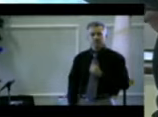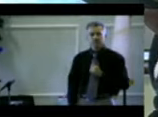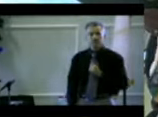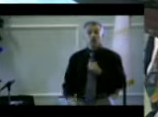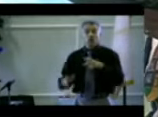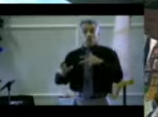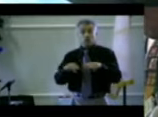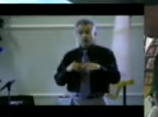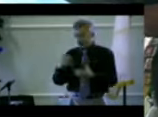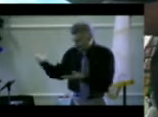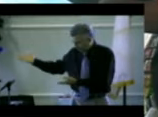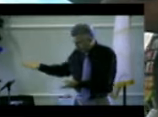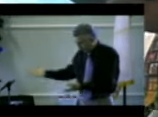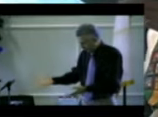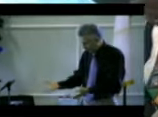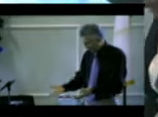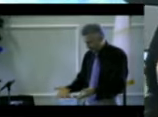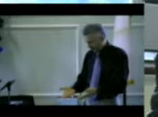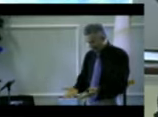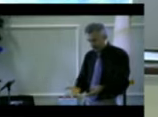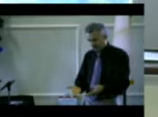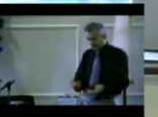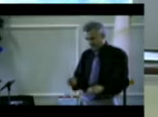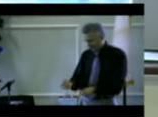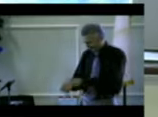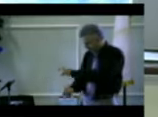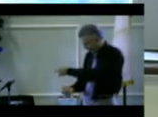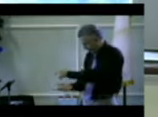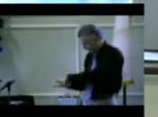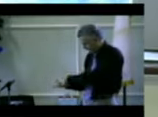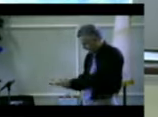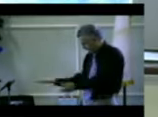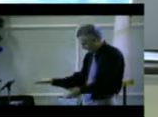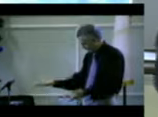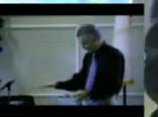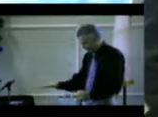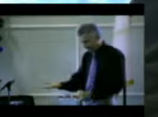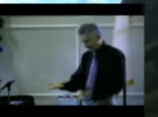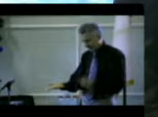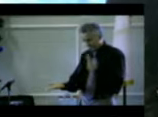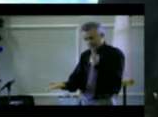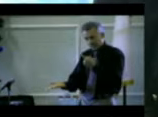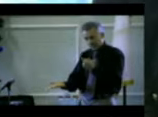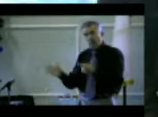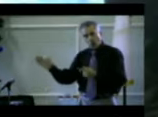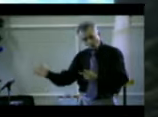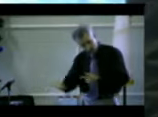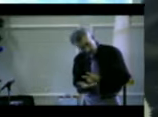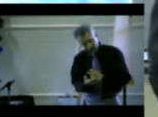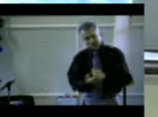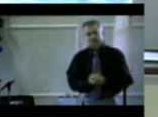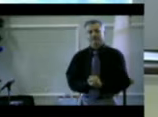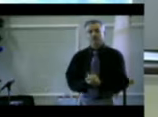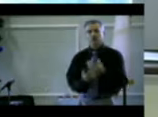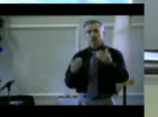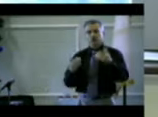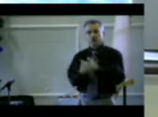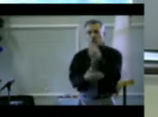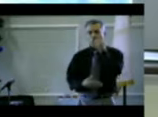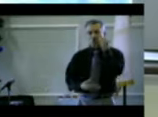Walking to the door of the mansion, the craftsman laid the keys in the hand of the rich man and said, "Welcome to your